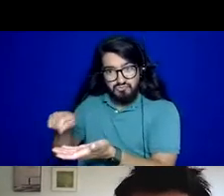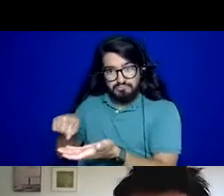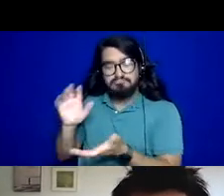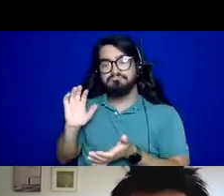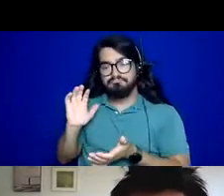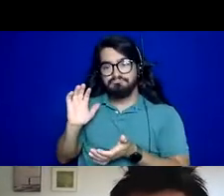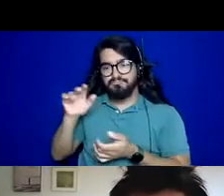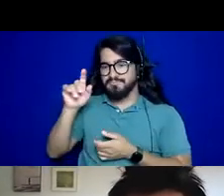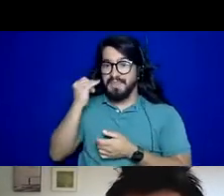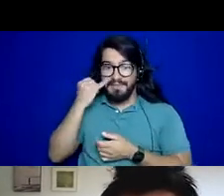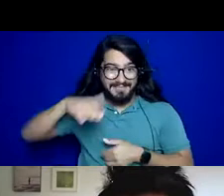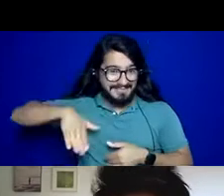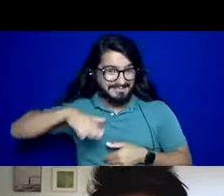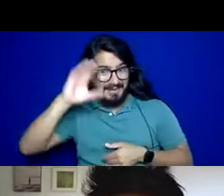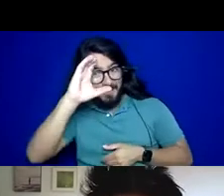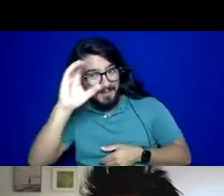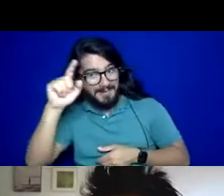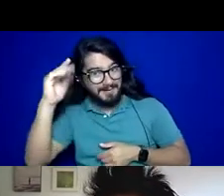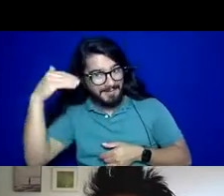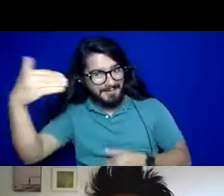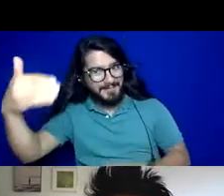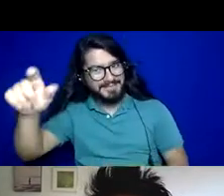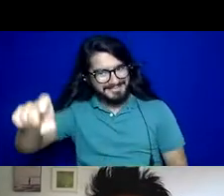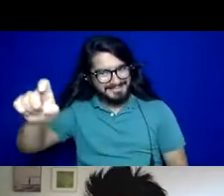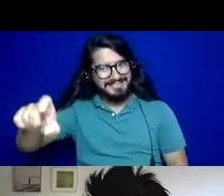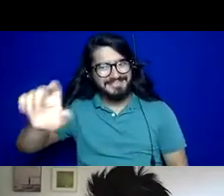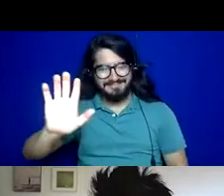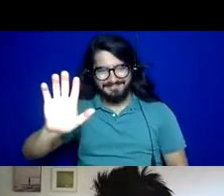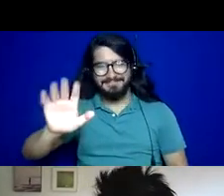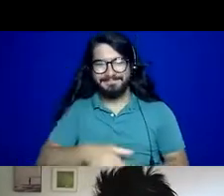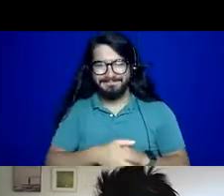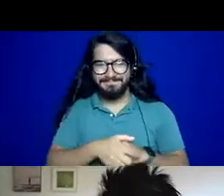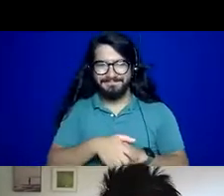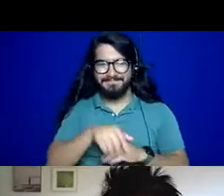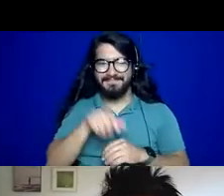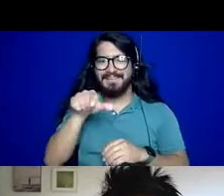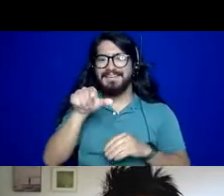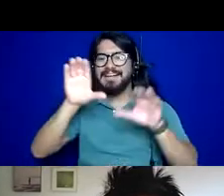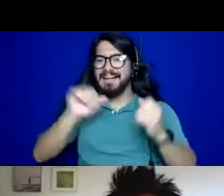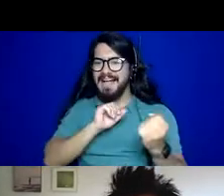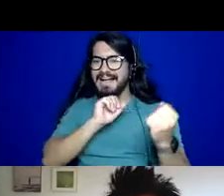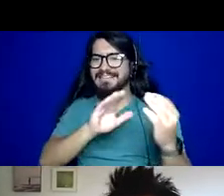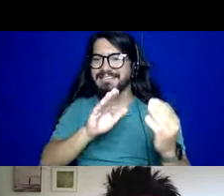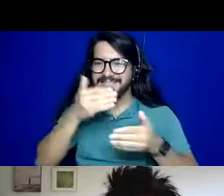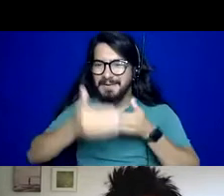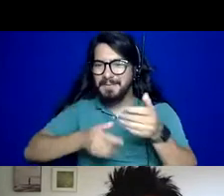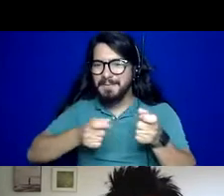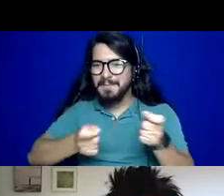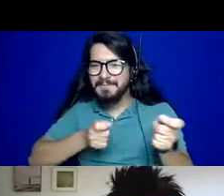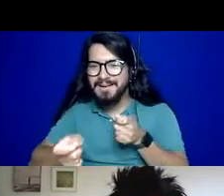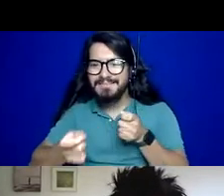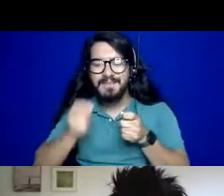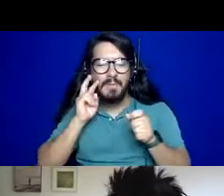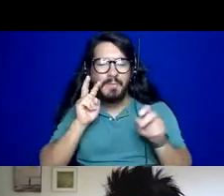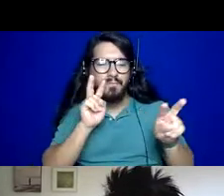you'll need one, rather. And then we'll do this assessing process where we'll take a look at the devices that